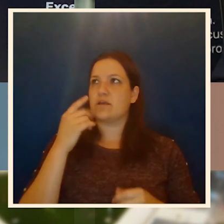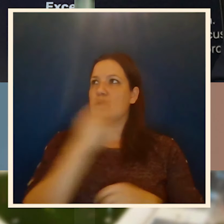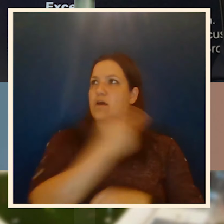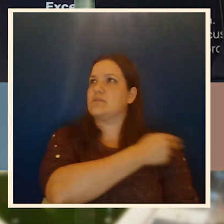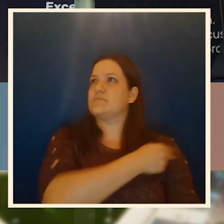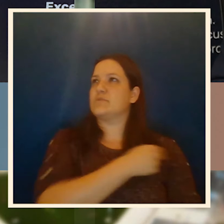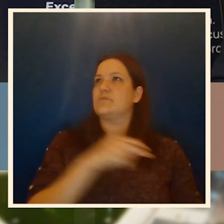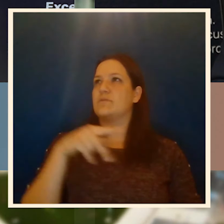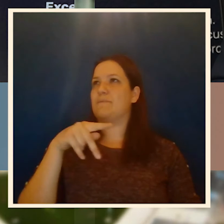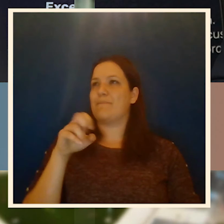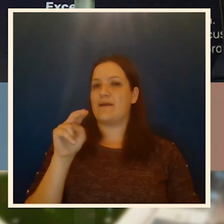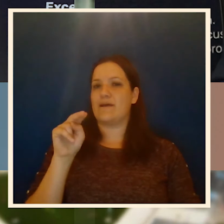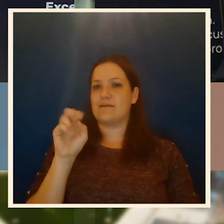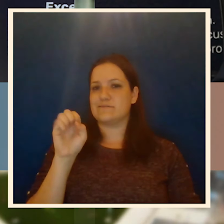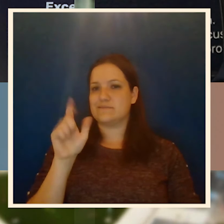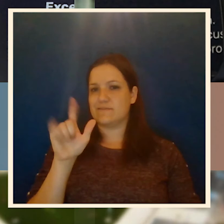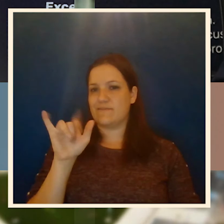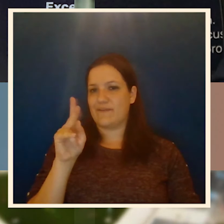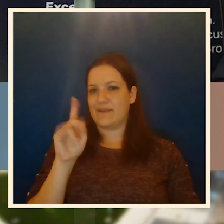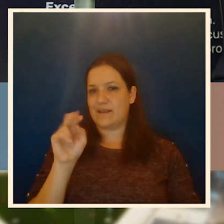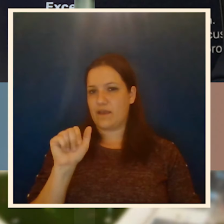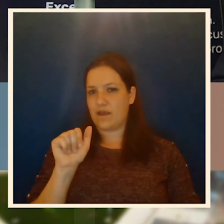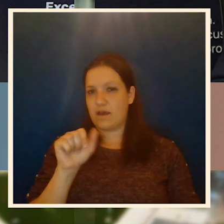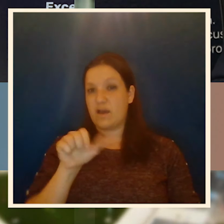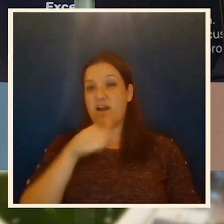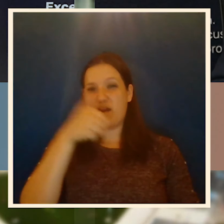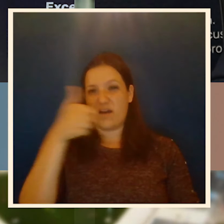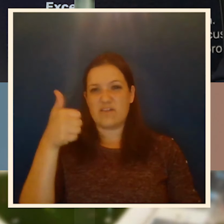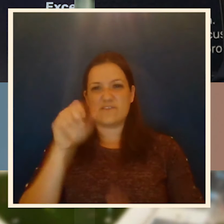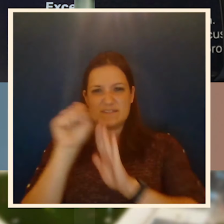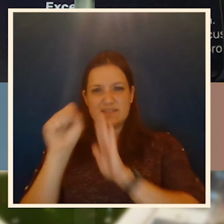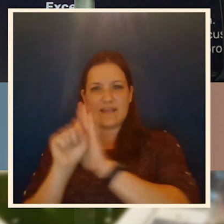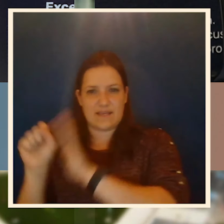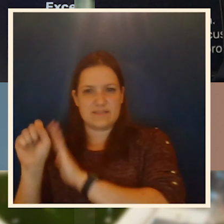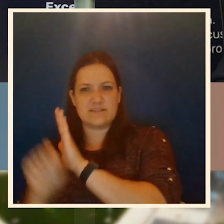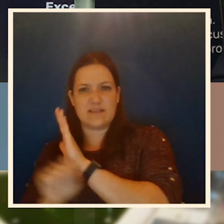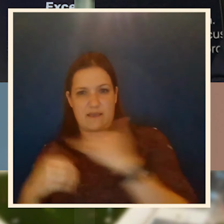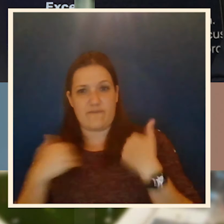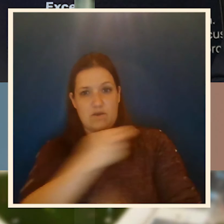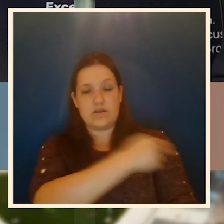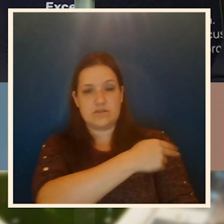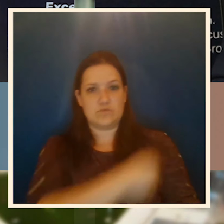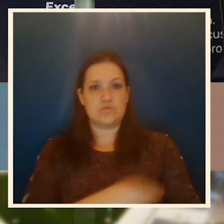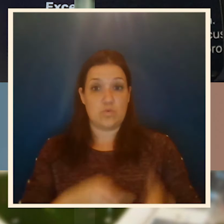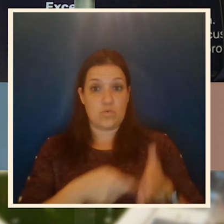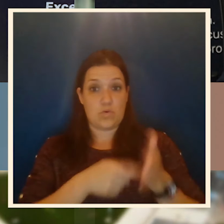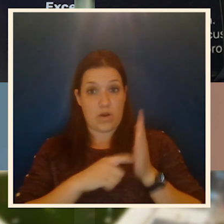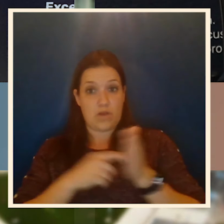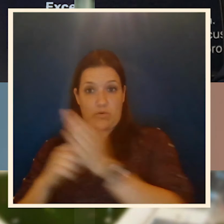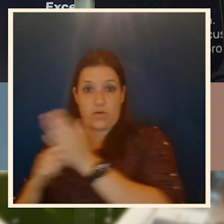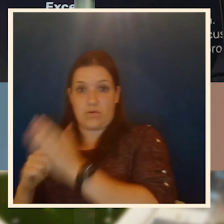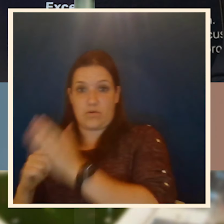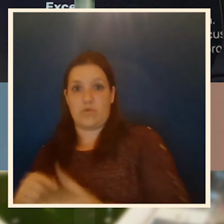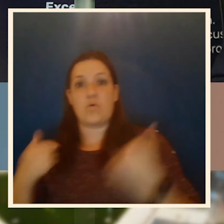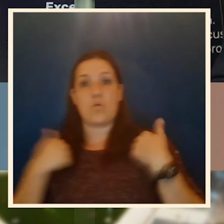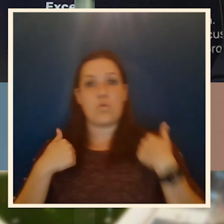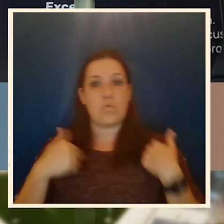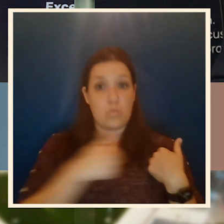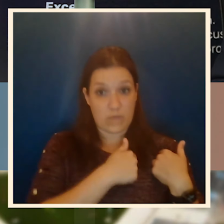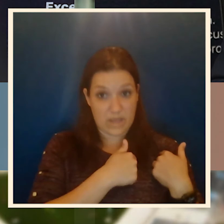that maybe that includes Methodist Hospital, but there's a hospital, I think, in Pennsylvania and other areas that are similarly going down